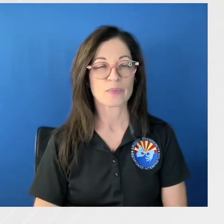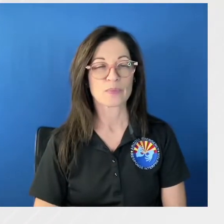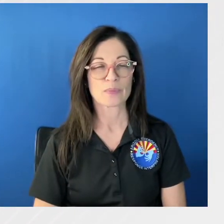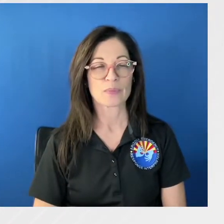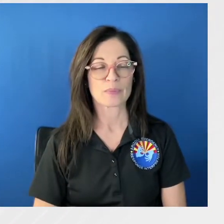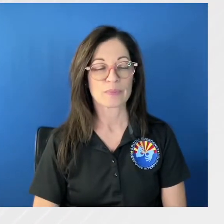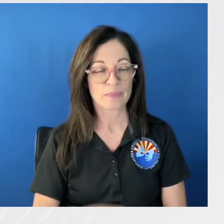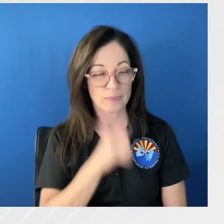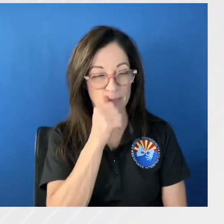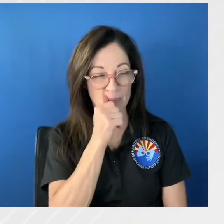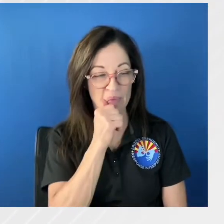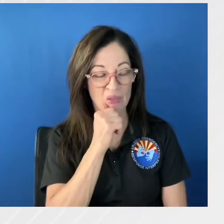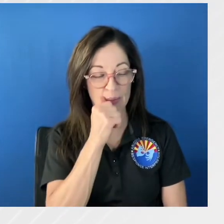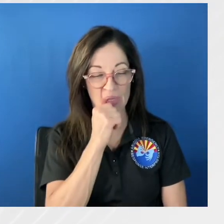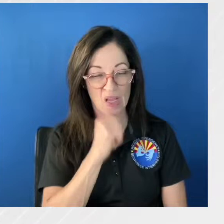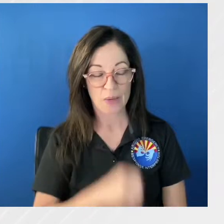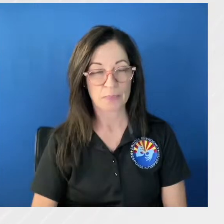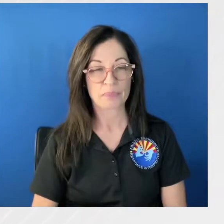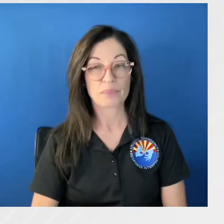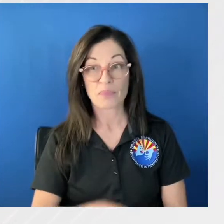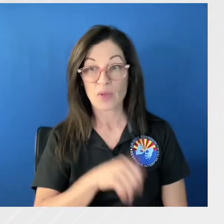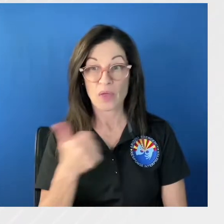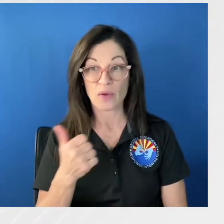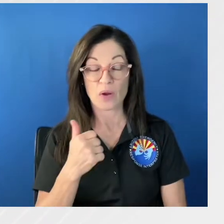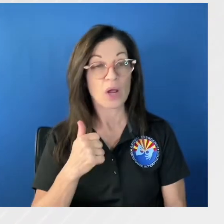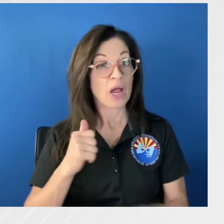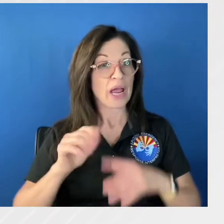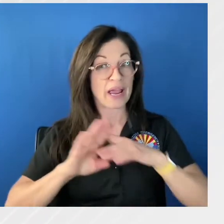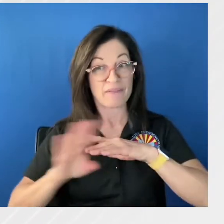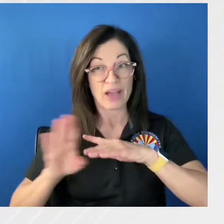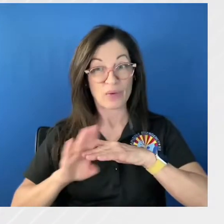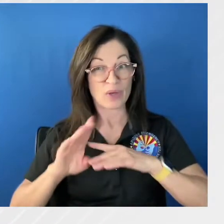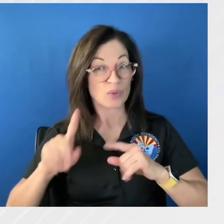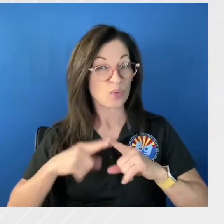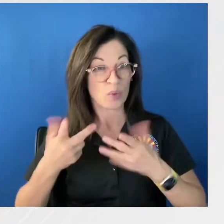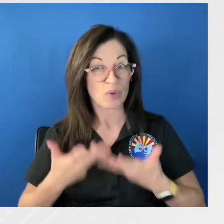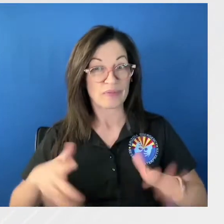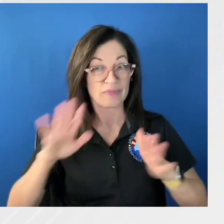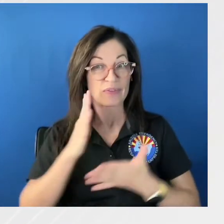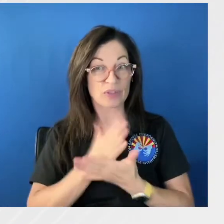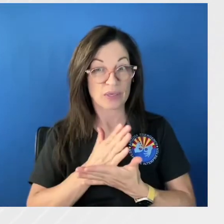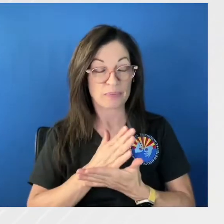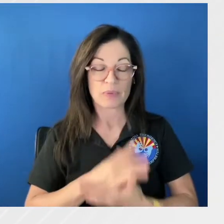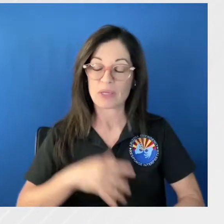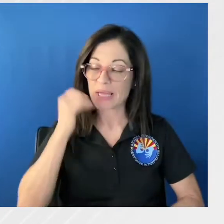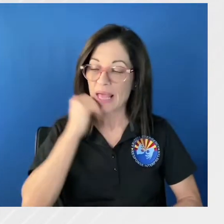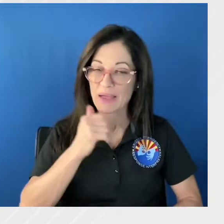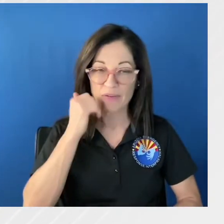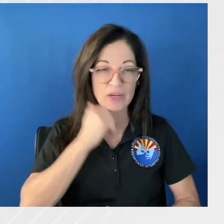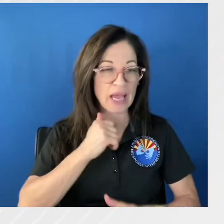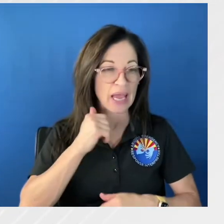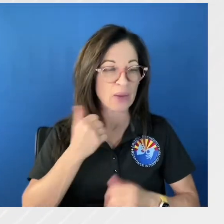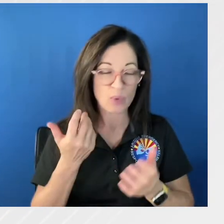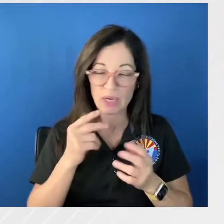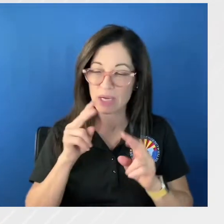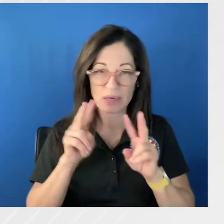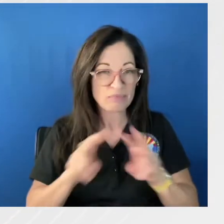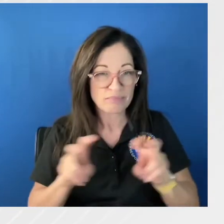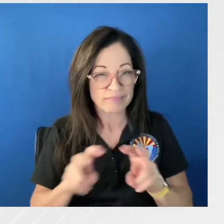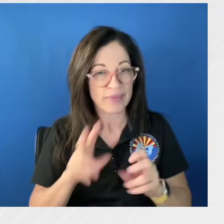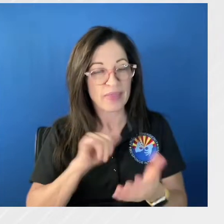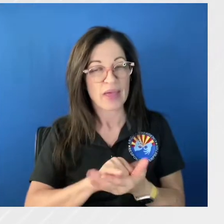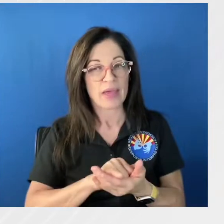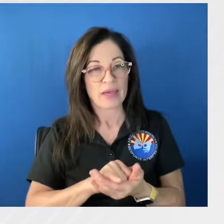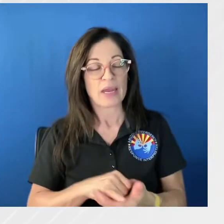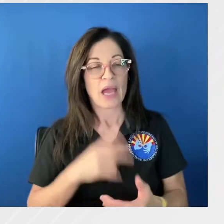Some of the other ones was when is the evacuations, of course, going to be lifted? That's on a day-to-day basis. We reevaluate every day, and we're letting